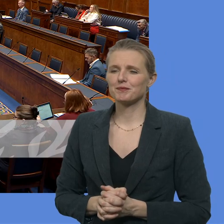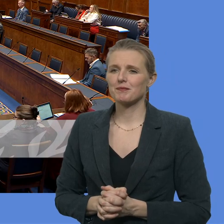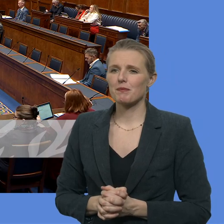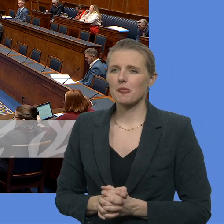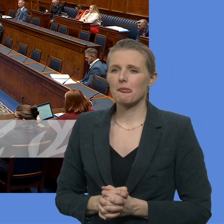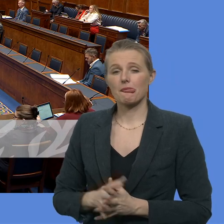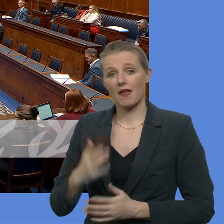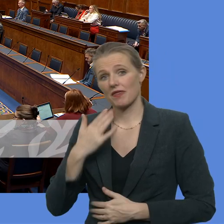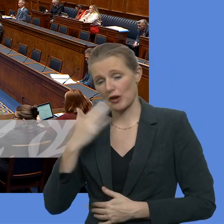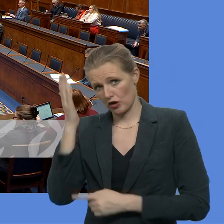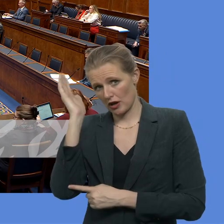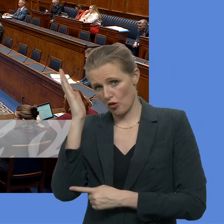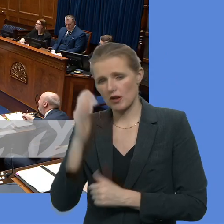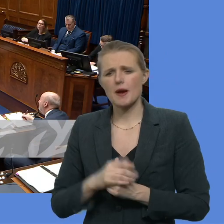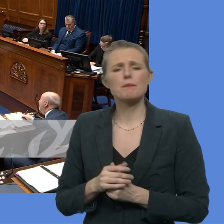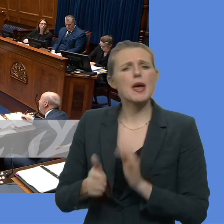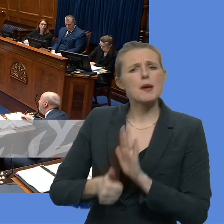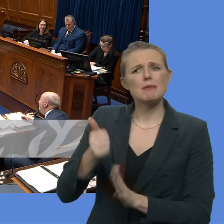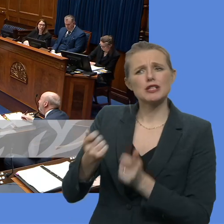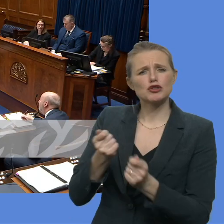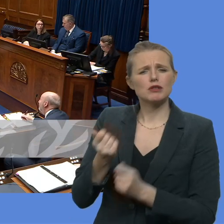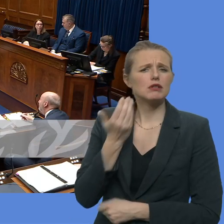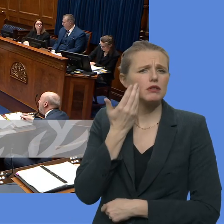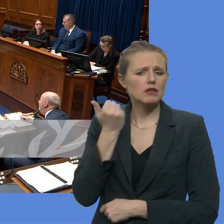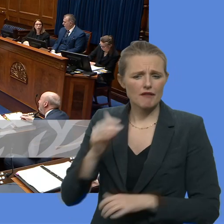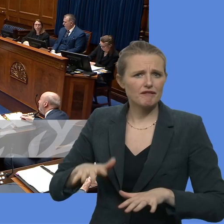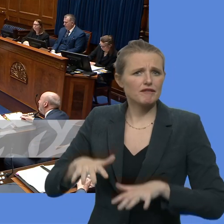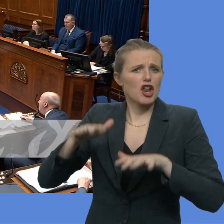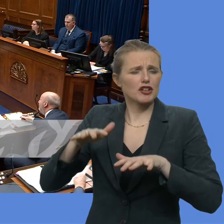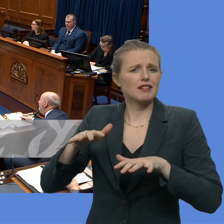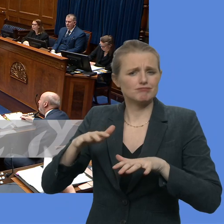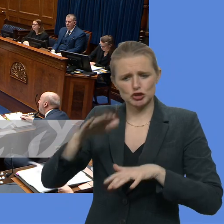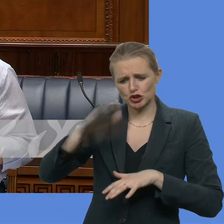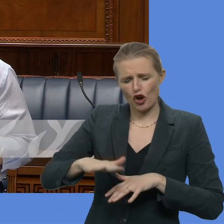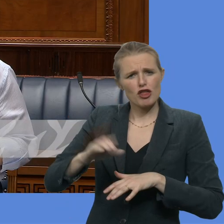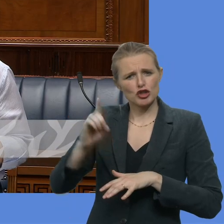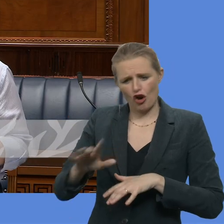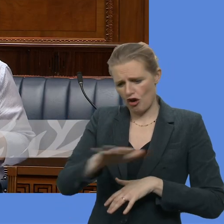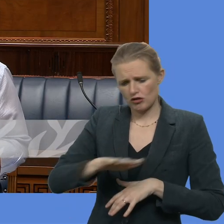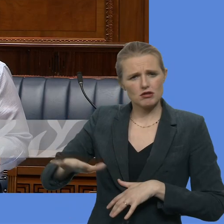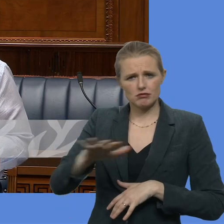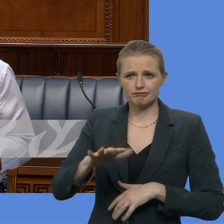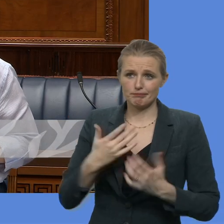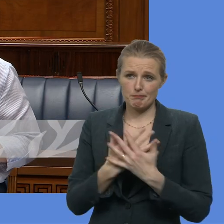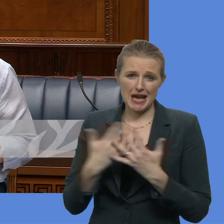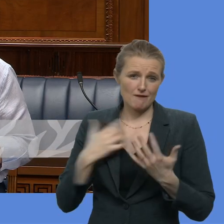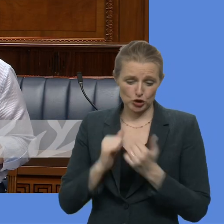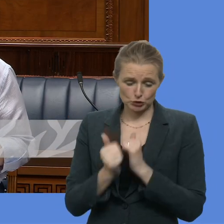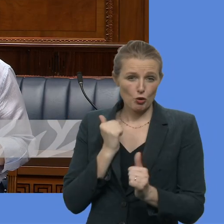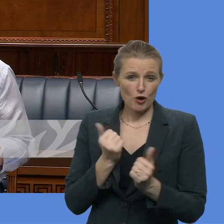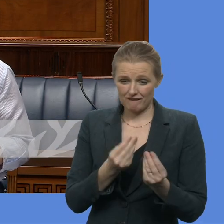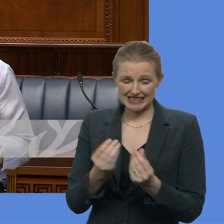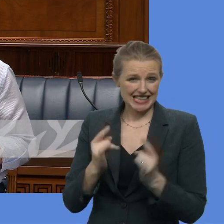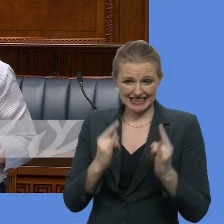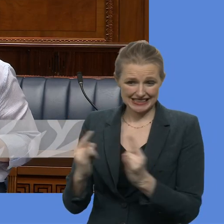Concordia. Minister, during the recent flooding incidents in South Down, a number of our sporting facilities were